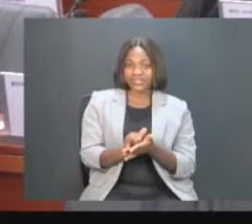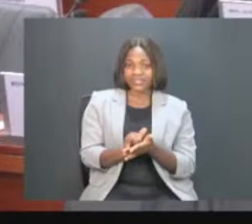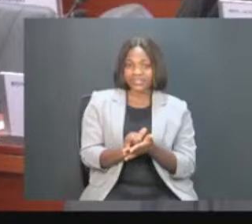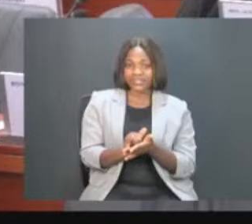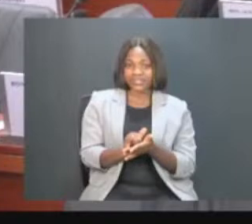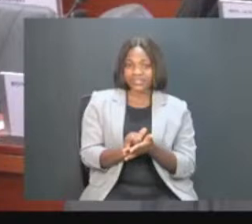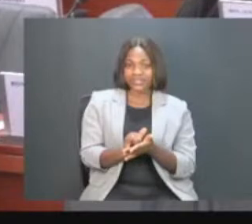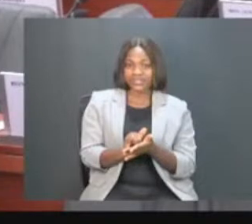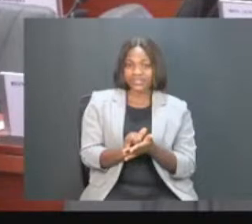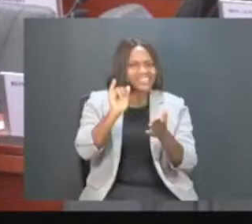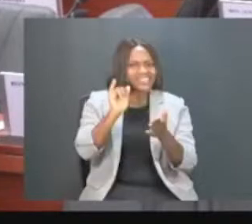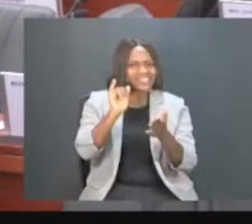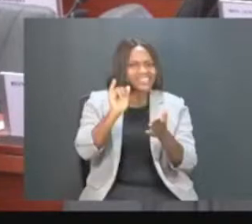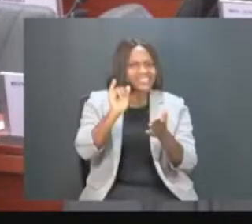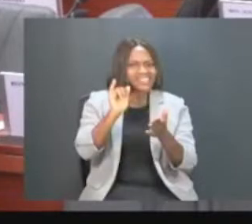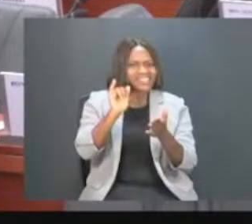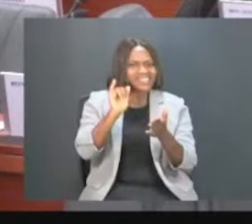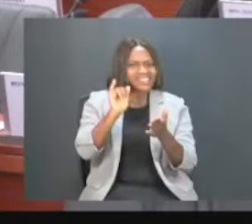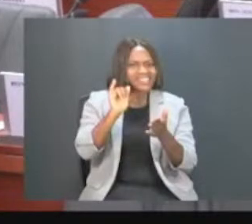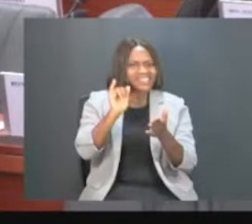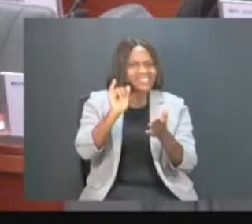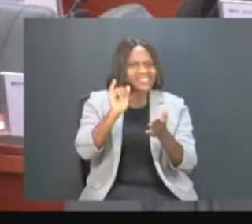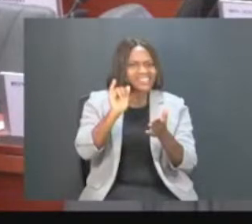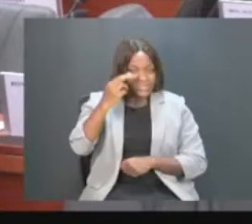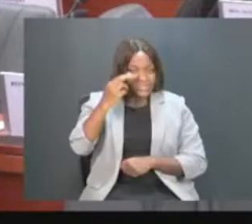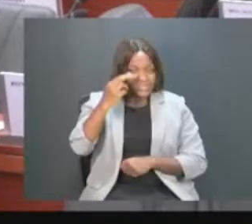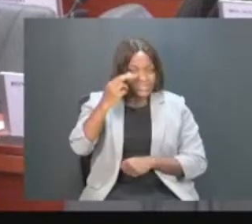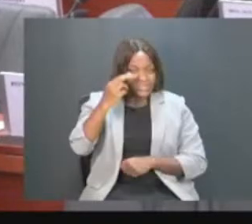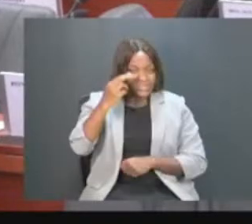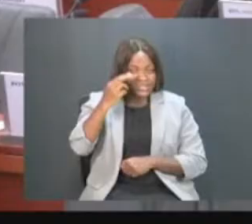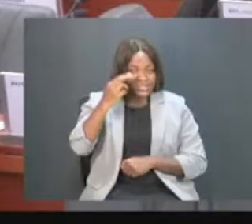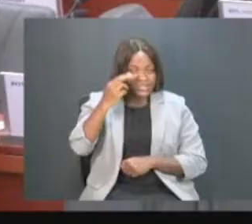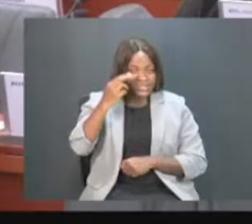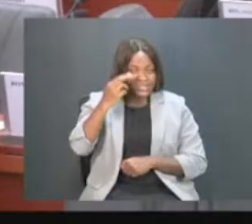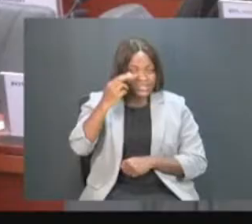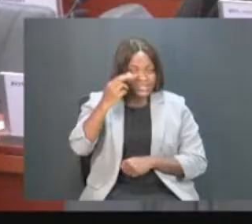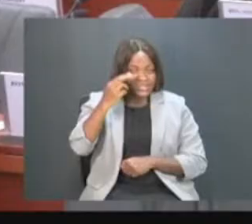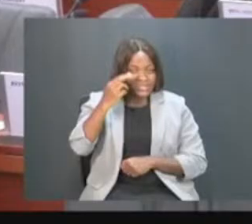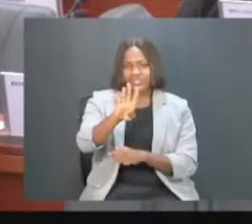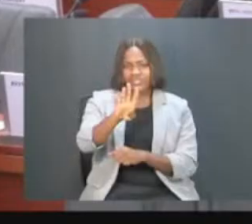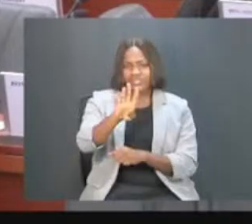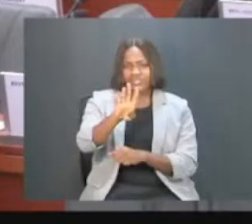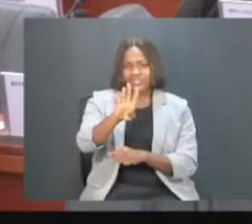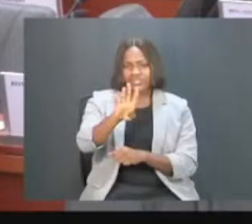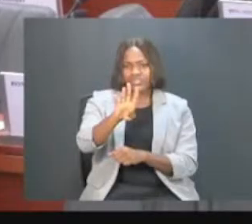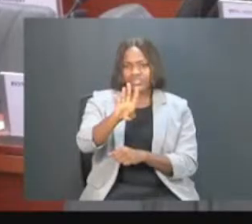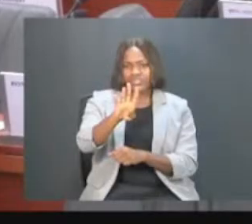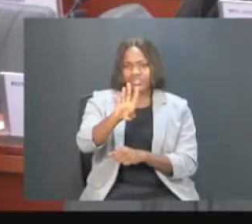That is why the whole 24-hour economy